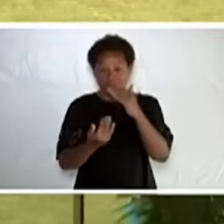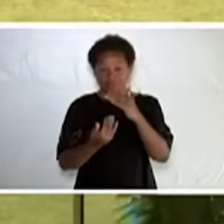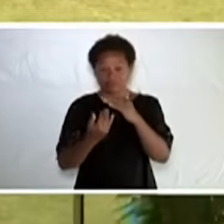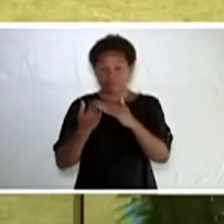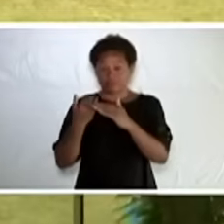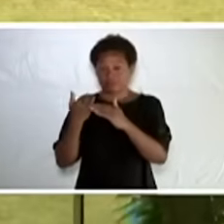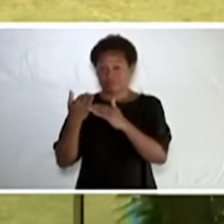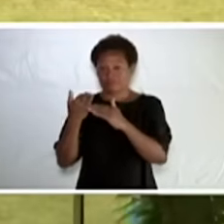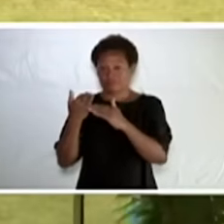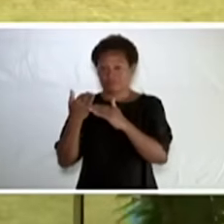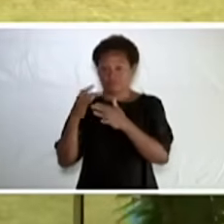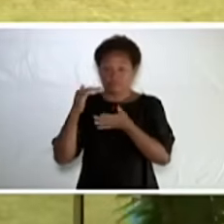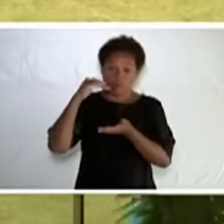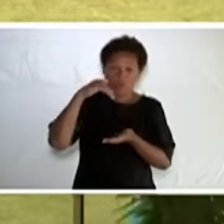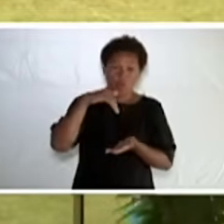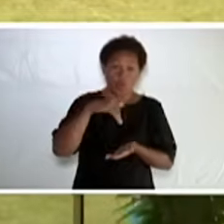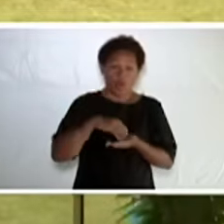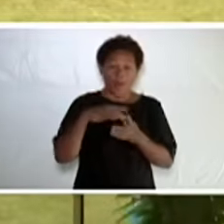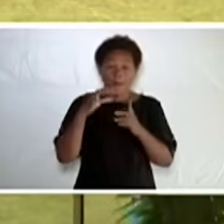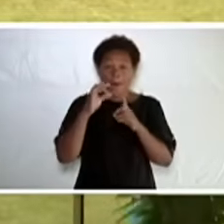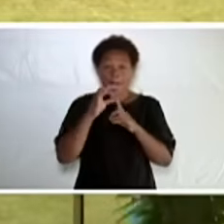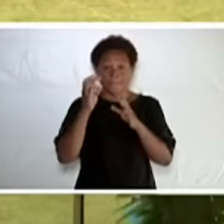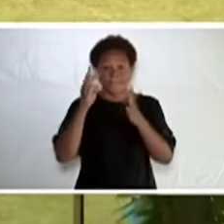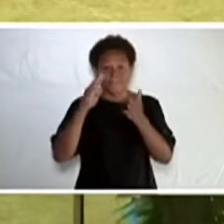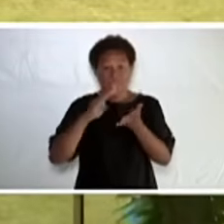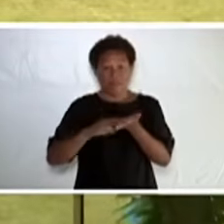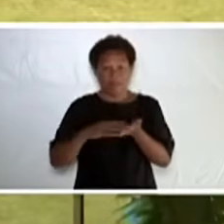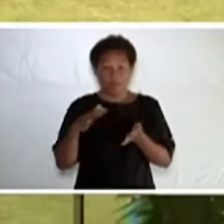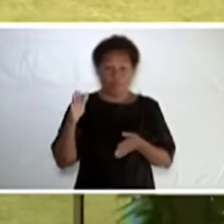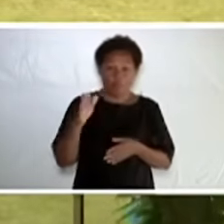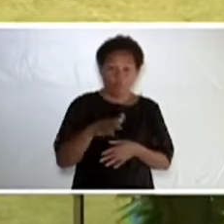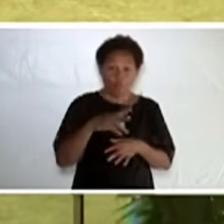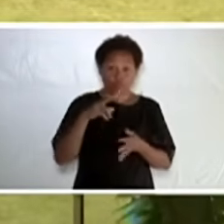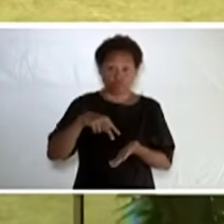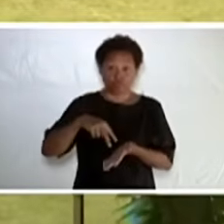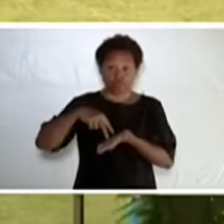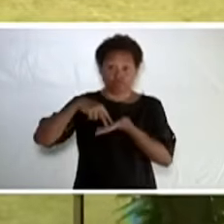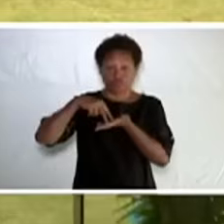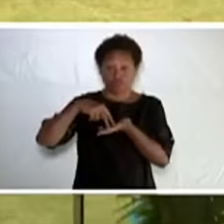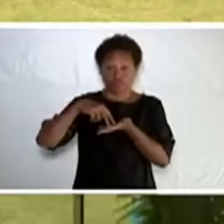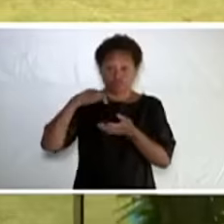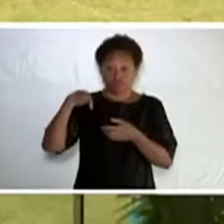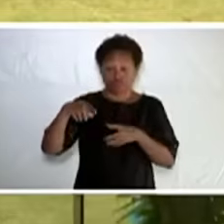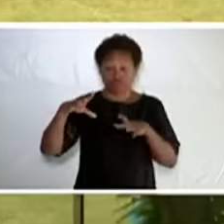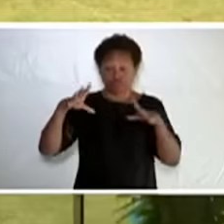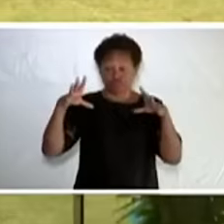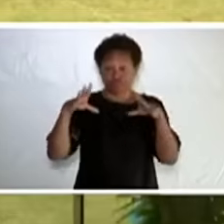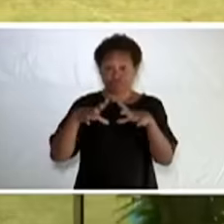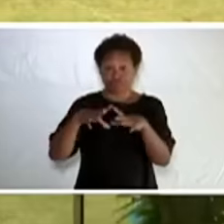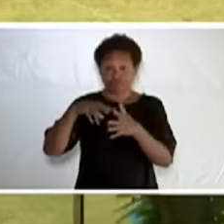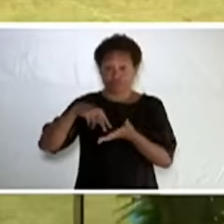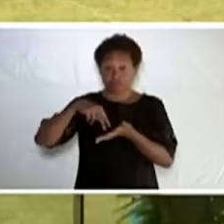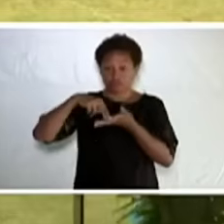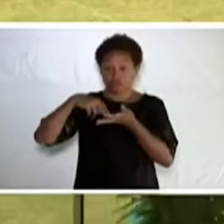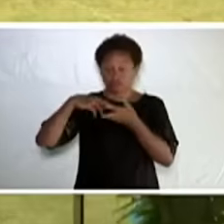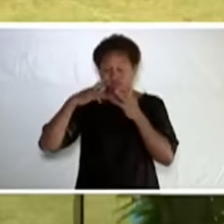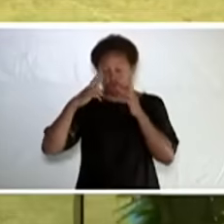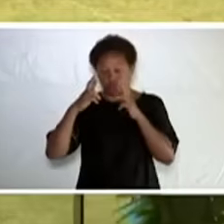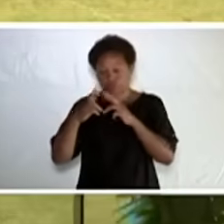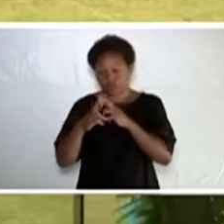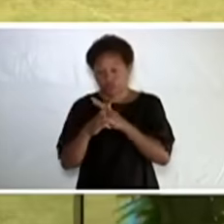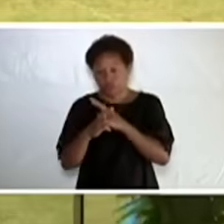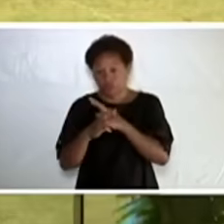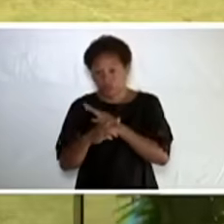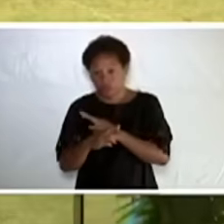na liuliu ni no mate ni tu rawabo ir na len benua e no ndo bororo taka no ndo ya mai era mai tiki tele tunga